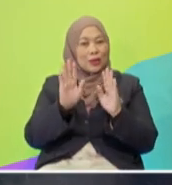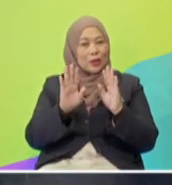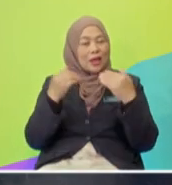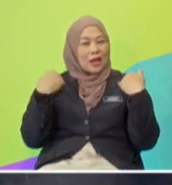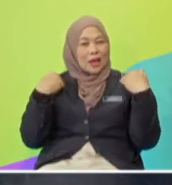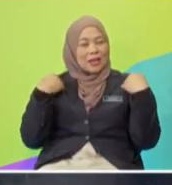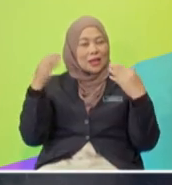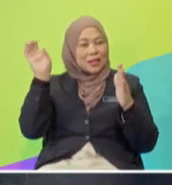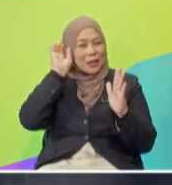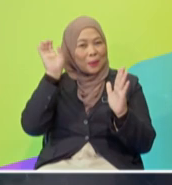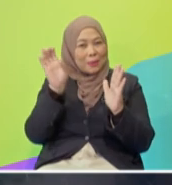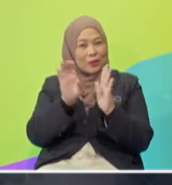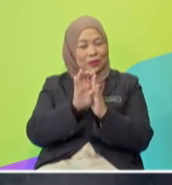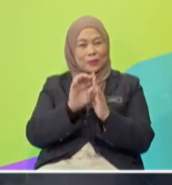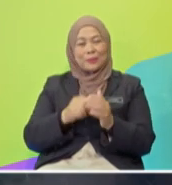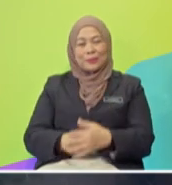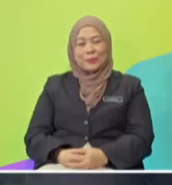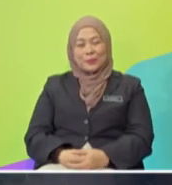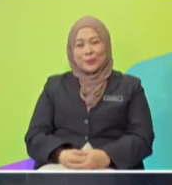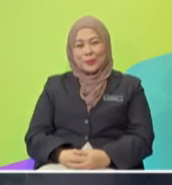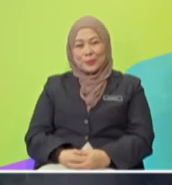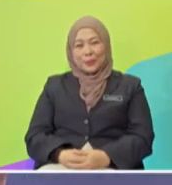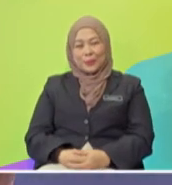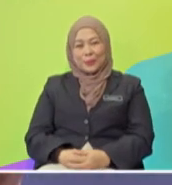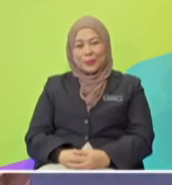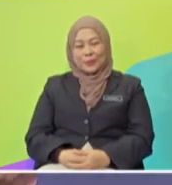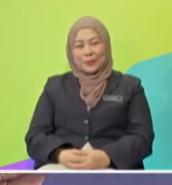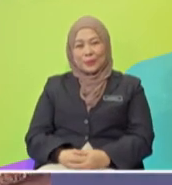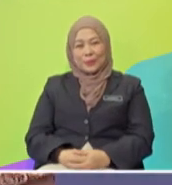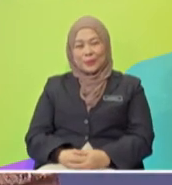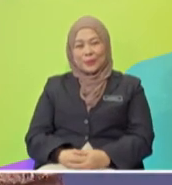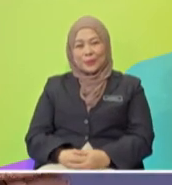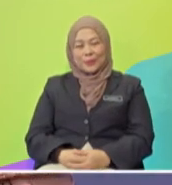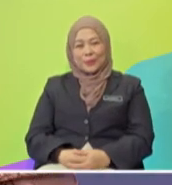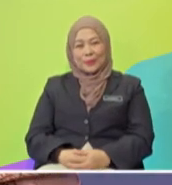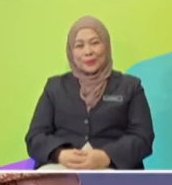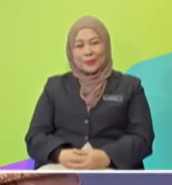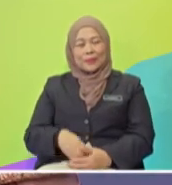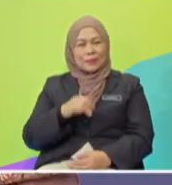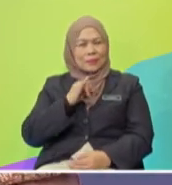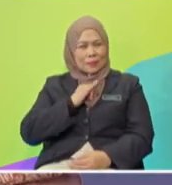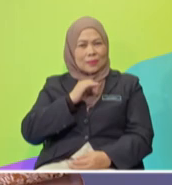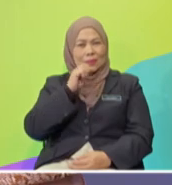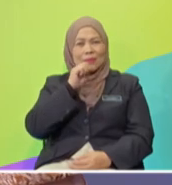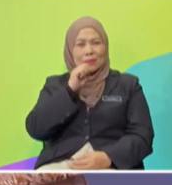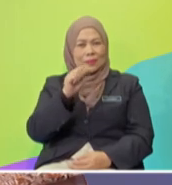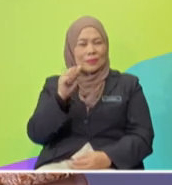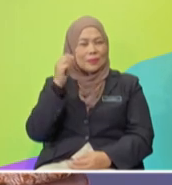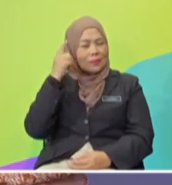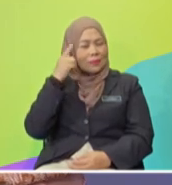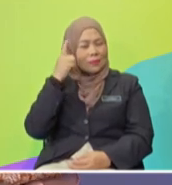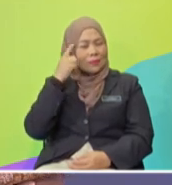Okay, are you ready, Chris? Ready, teacher. Okay. I am thinking of a